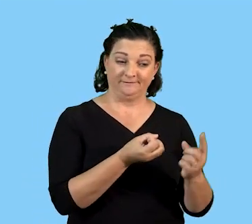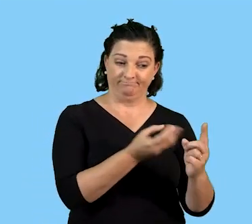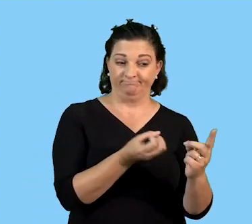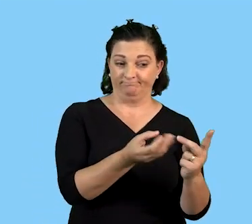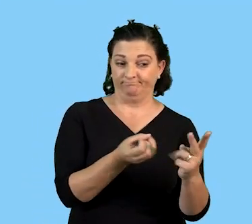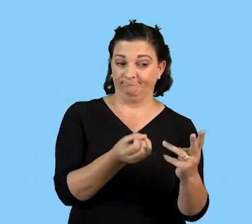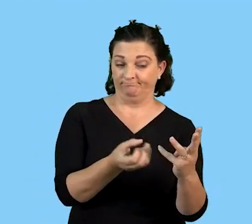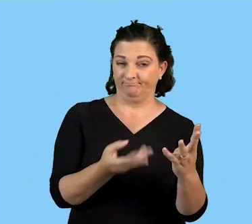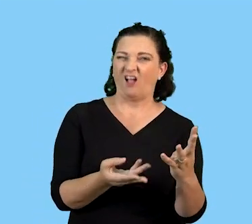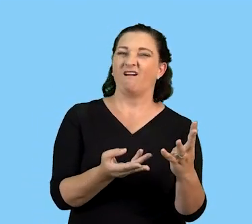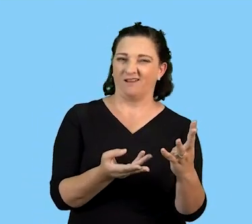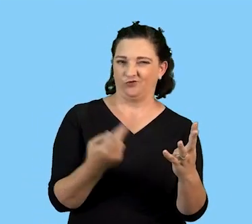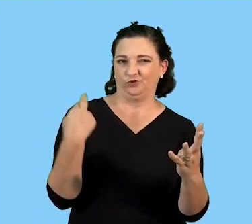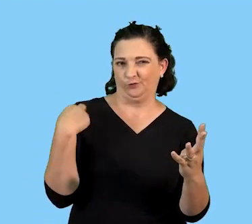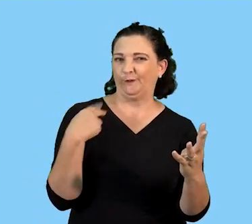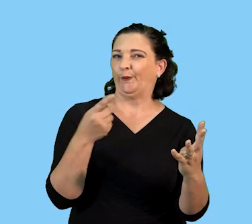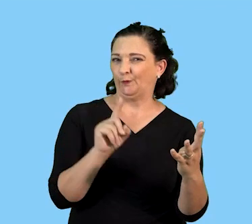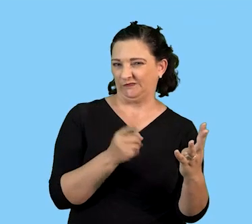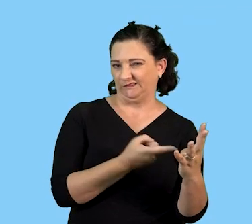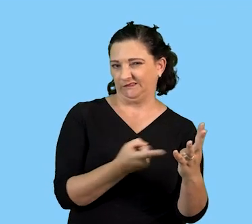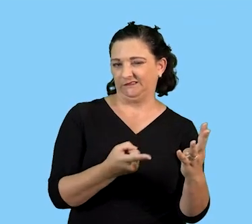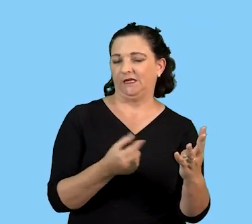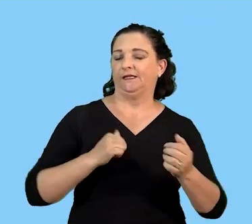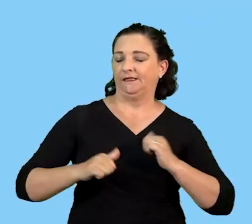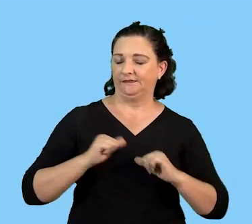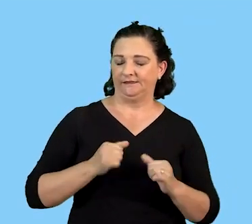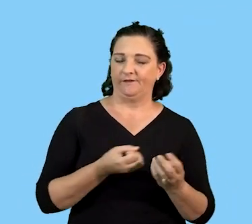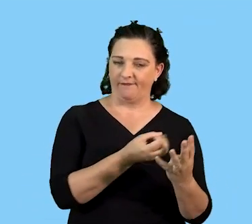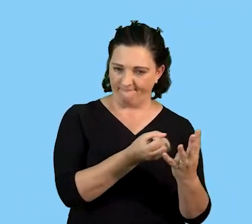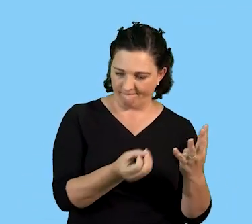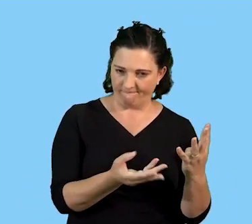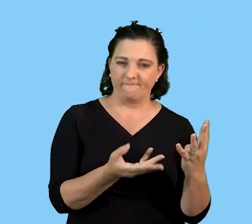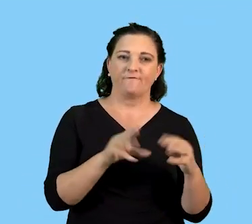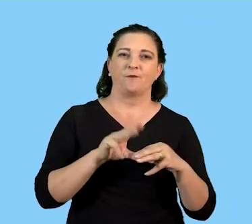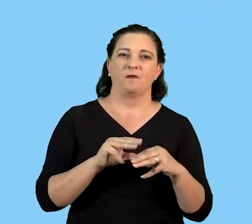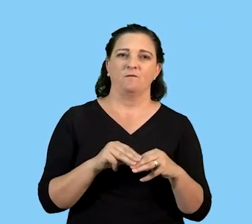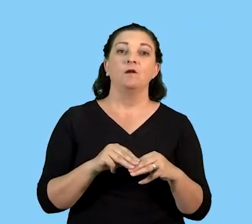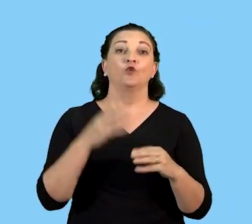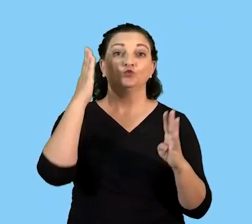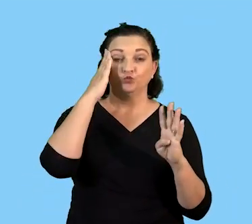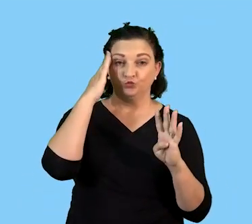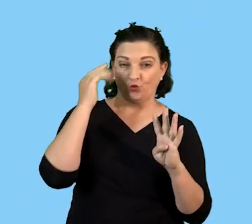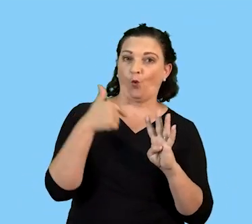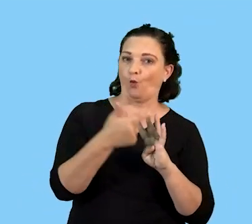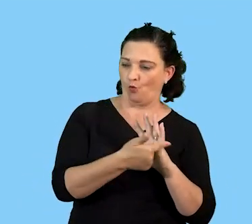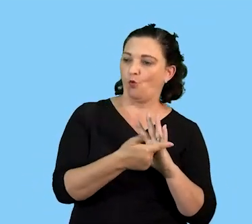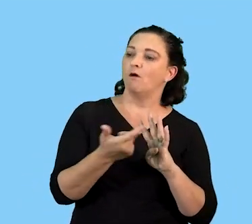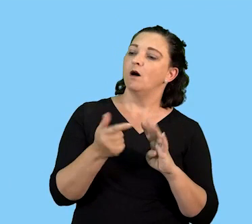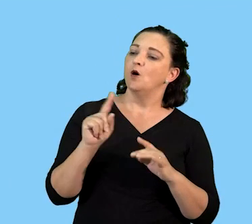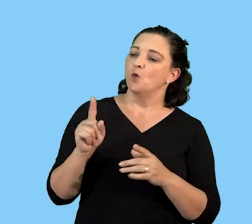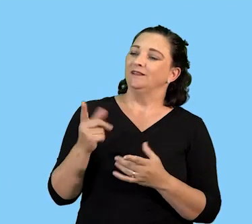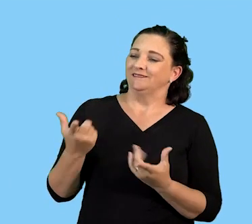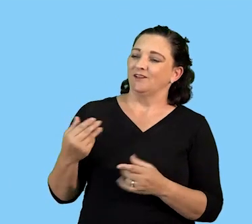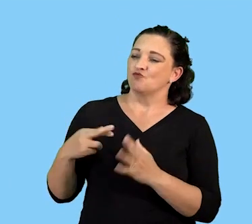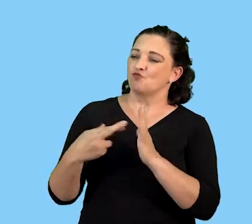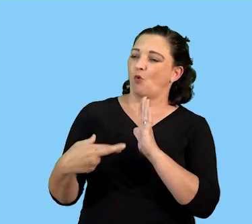assists us in allocating activities to staff members so that they know that this particular staff member is going to perform